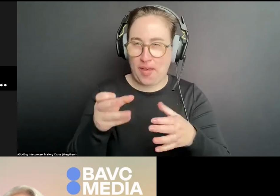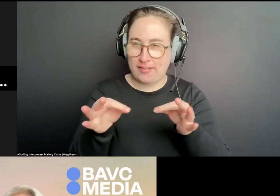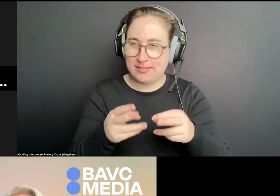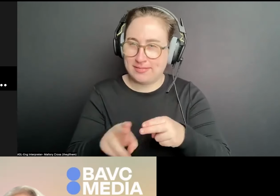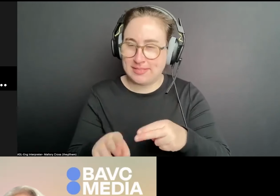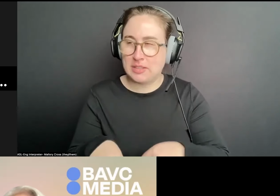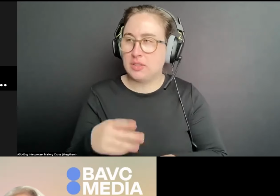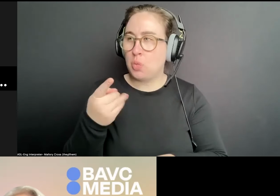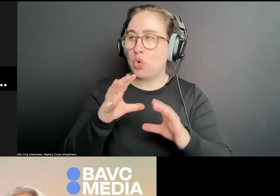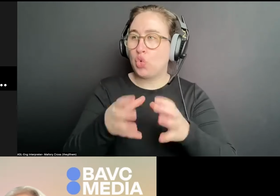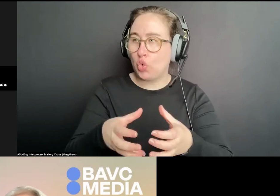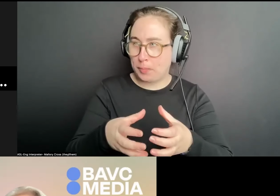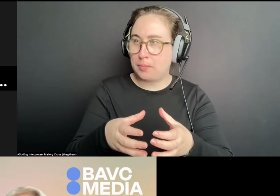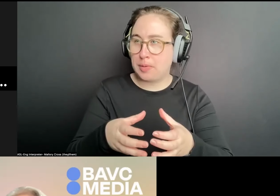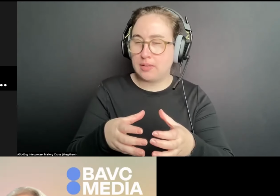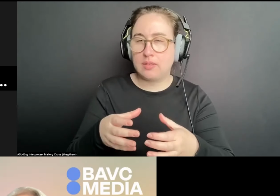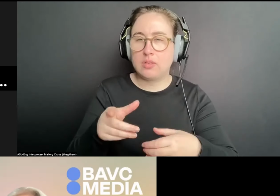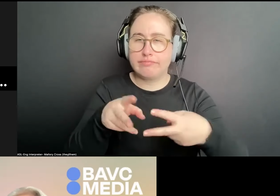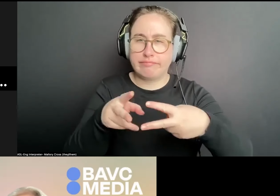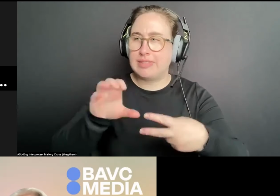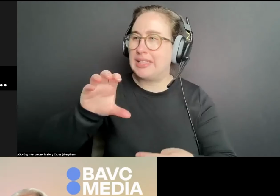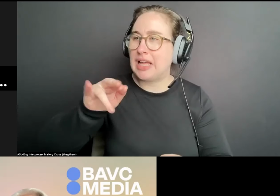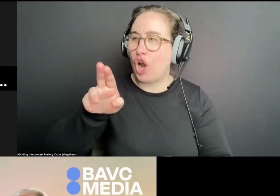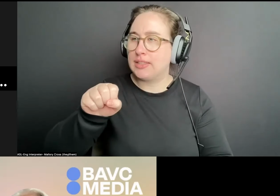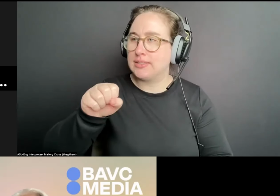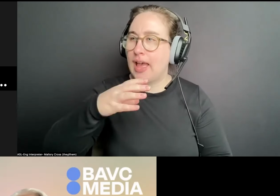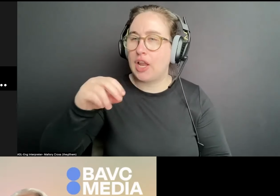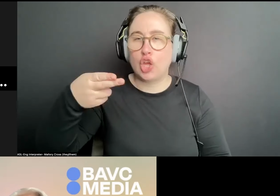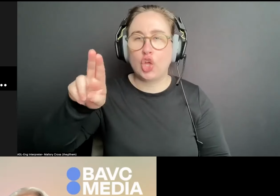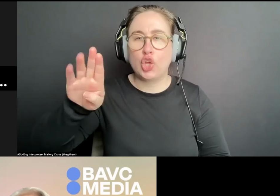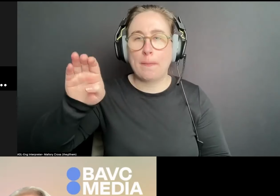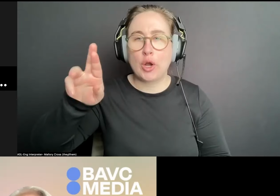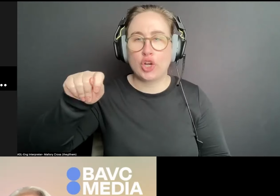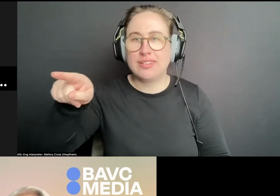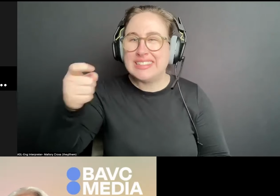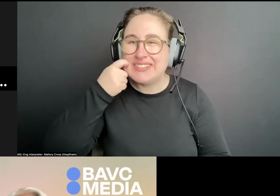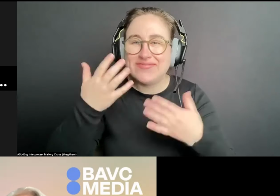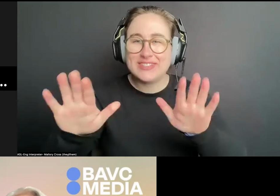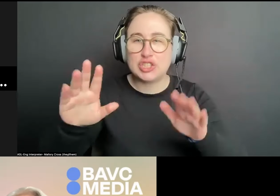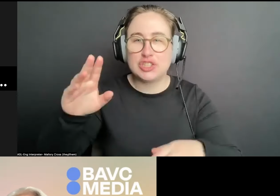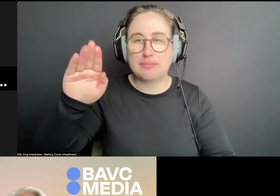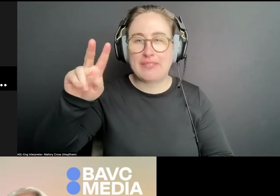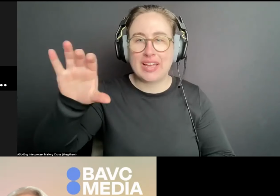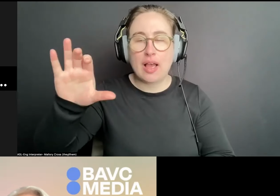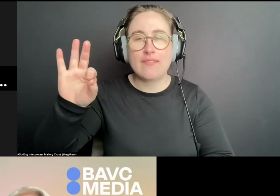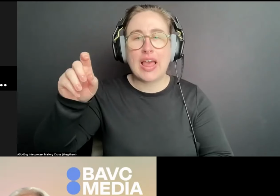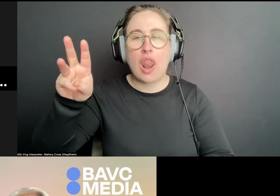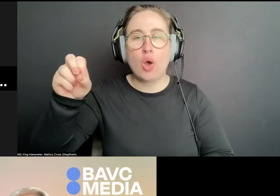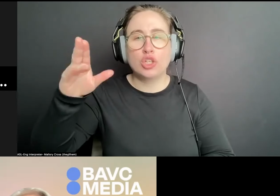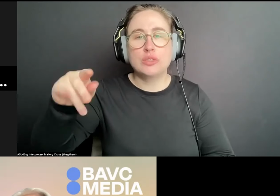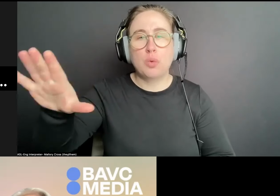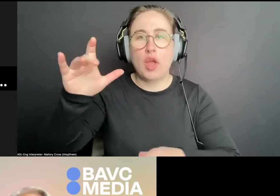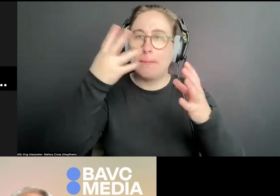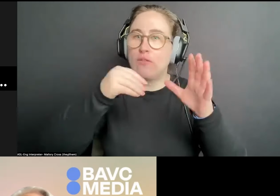One of the groups talking are Cyrus and Hubert, who just completed the BAVC Media Maker Fellowship with their beautiful